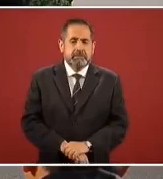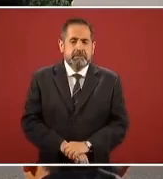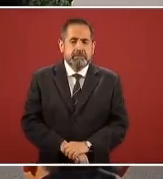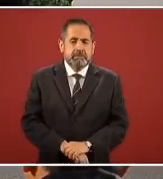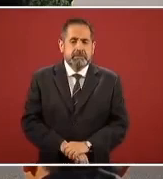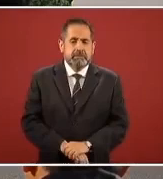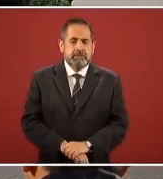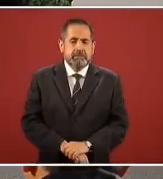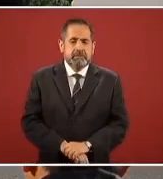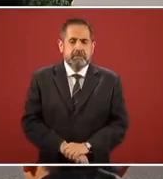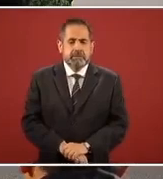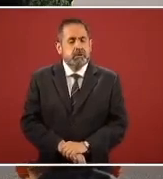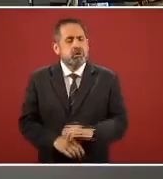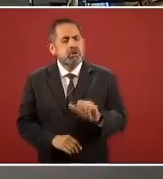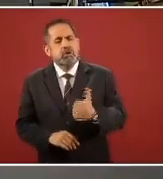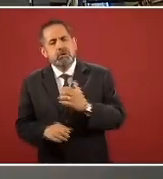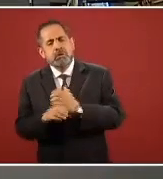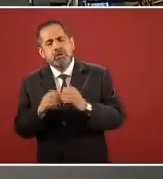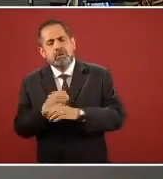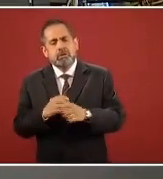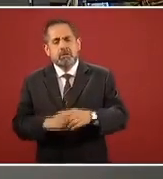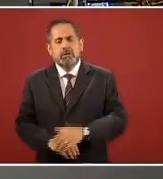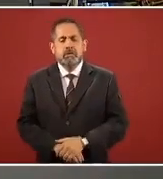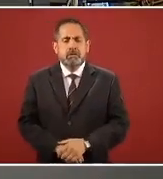this one.